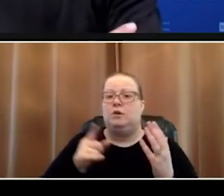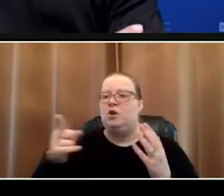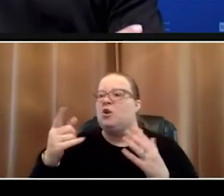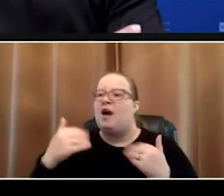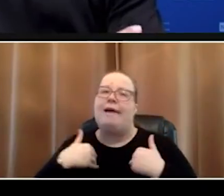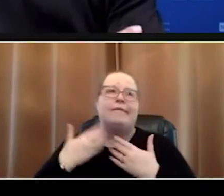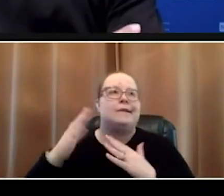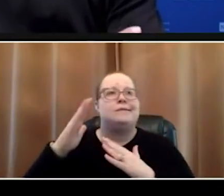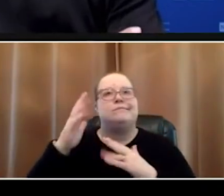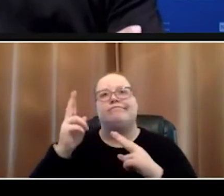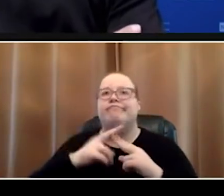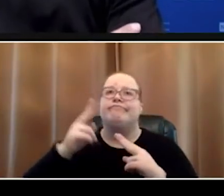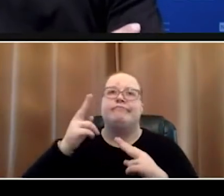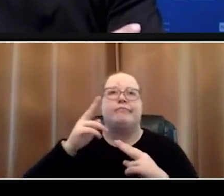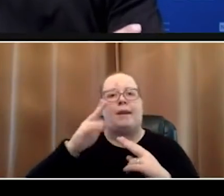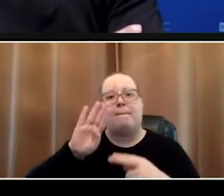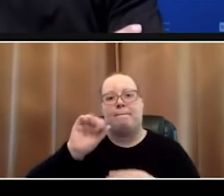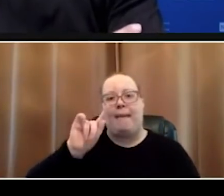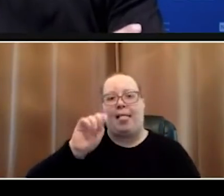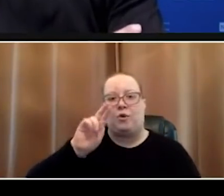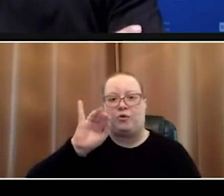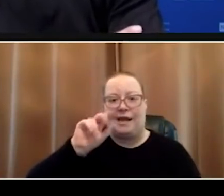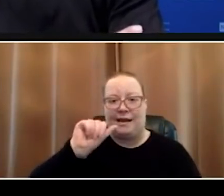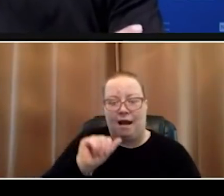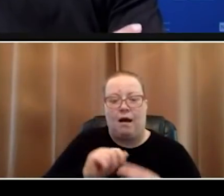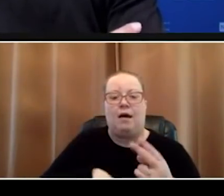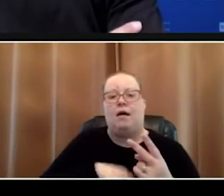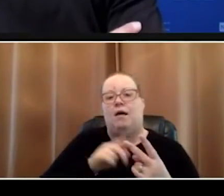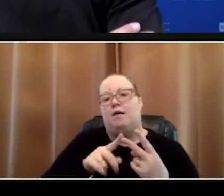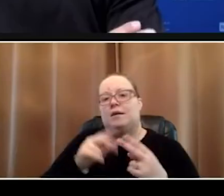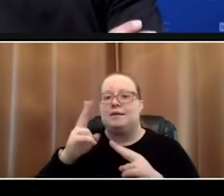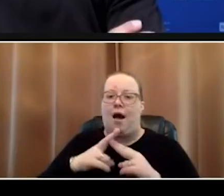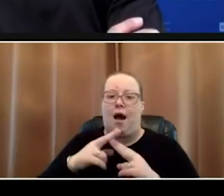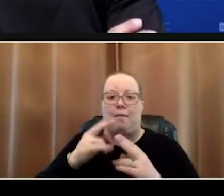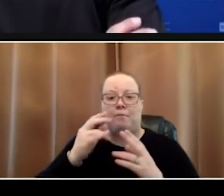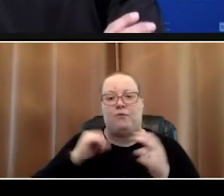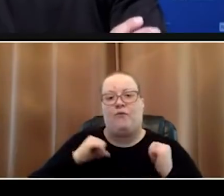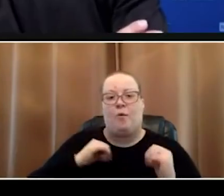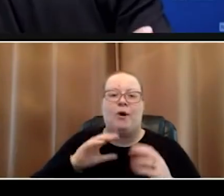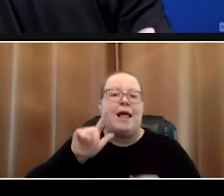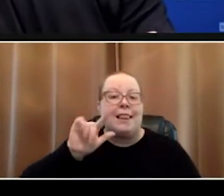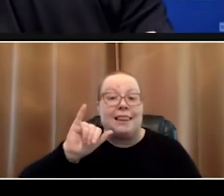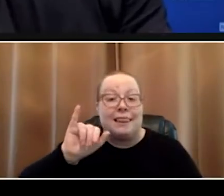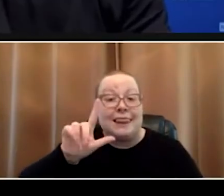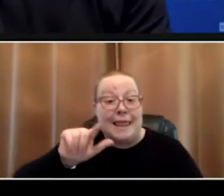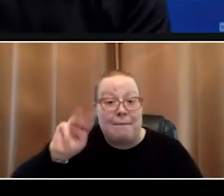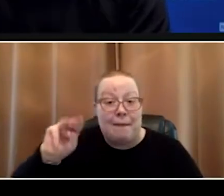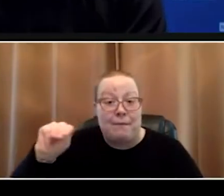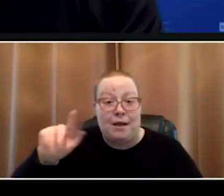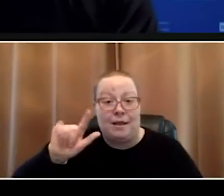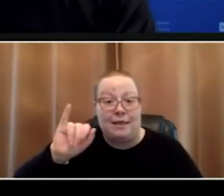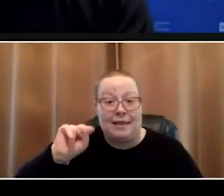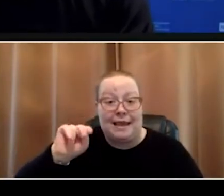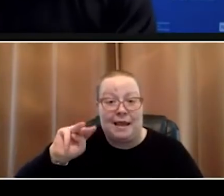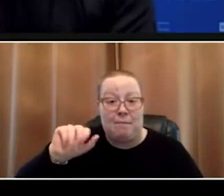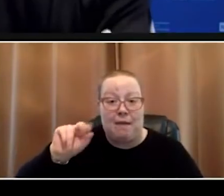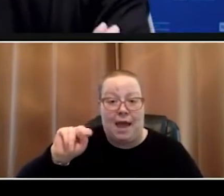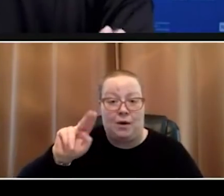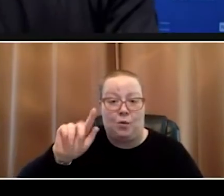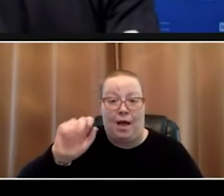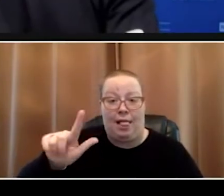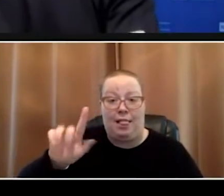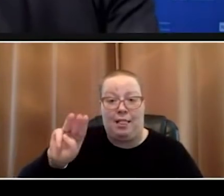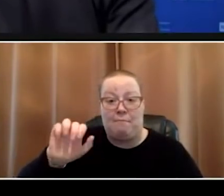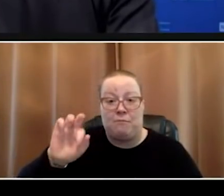top performer, you get Lin-Manuel Miranda getting up and getting vaccinated in front of